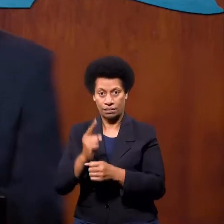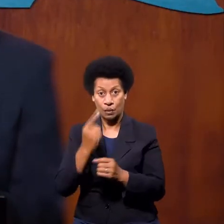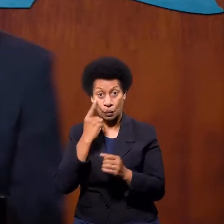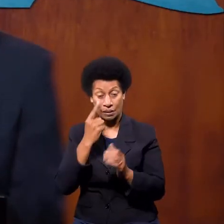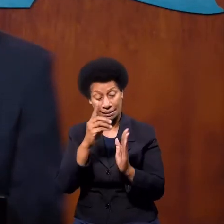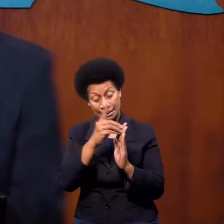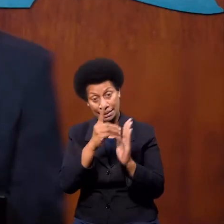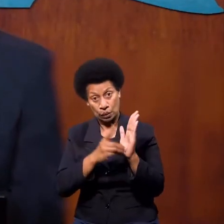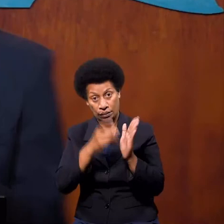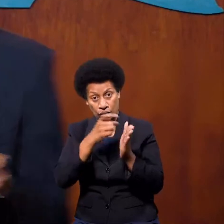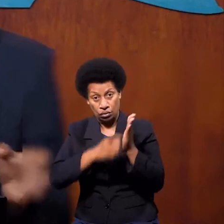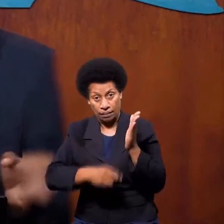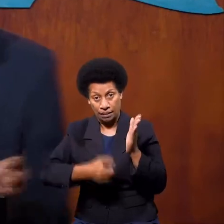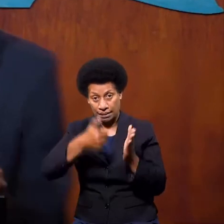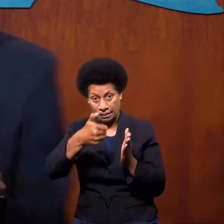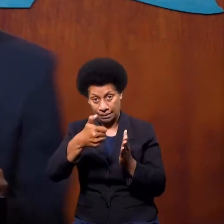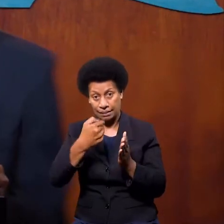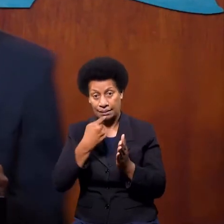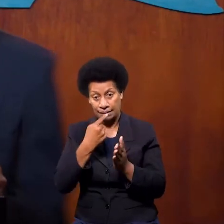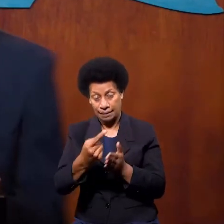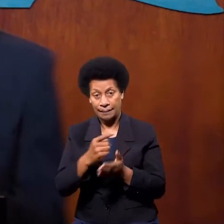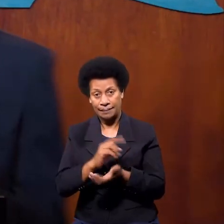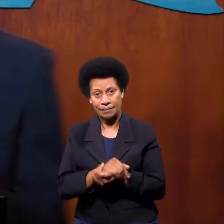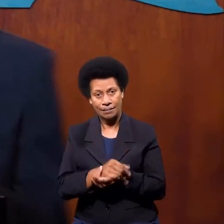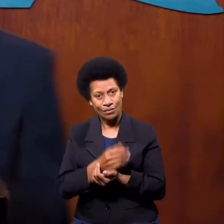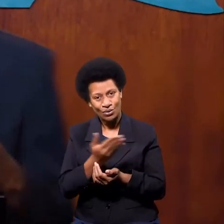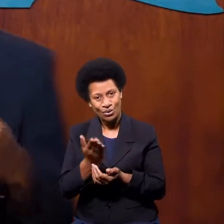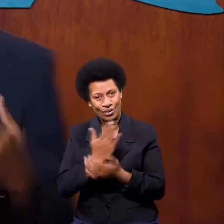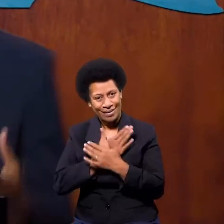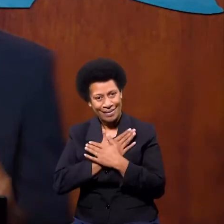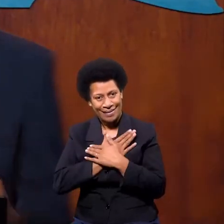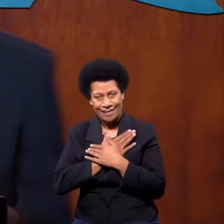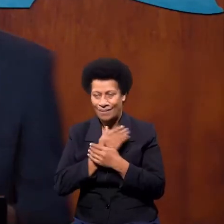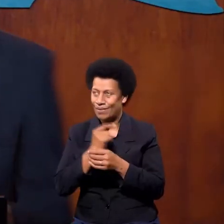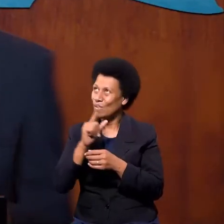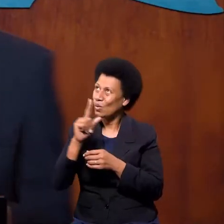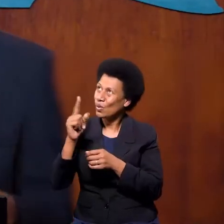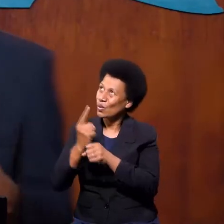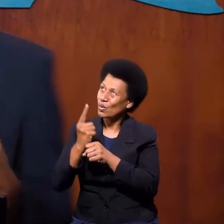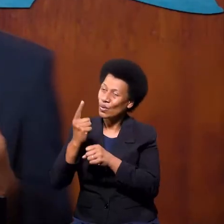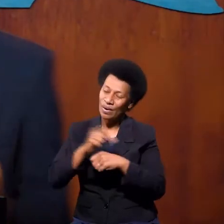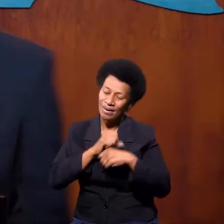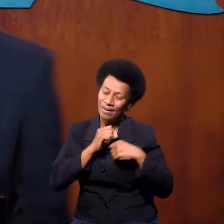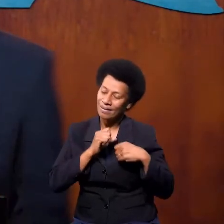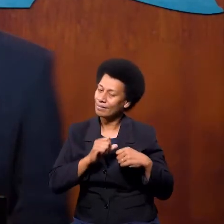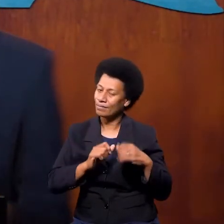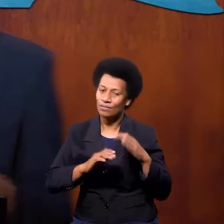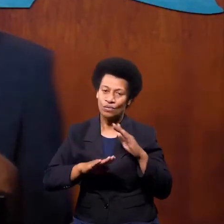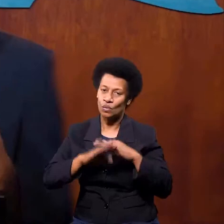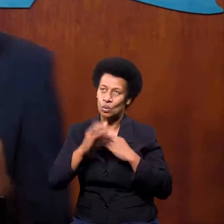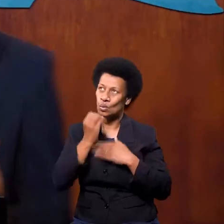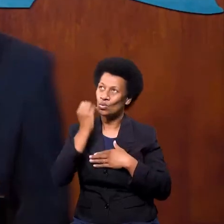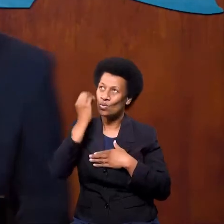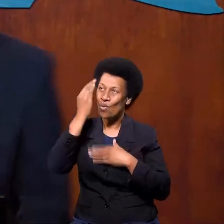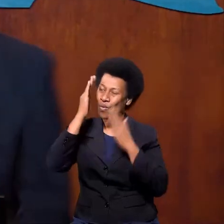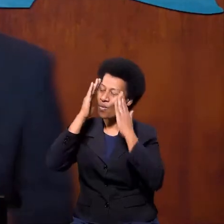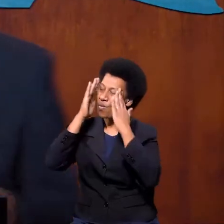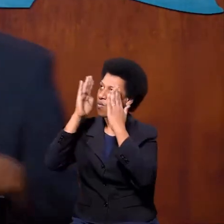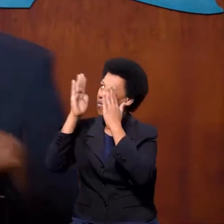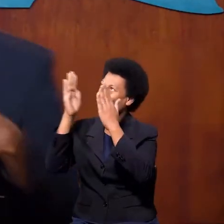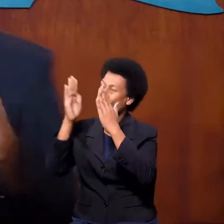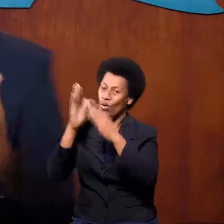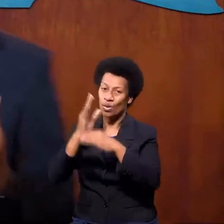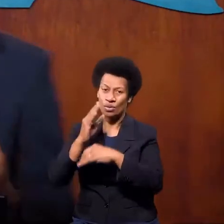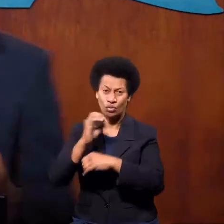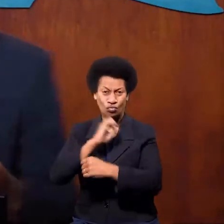chapter 6, in the New King James Version, it reads, "You shall love the Lord your God with all your heart, with all your soul, and with